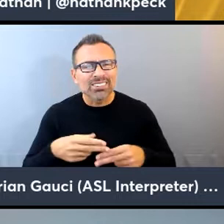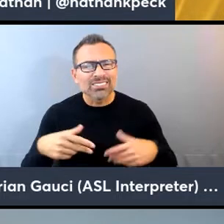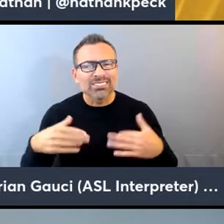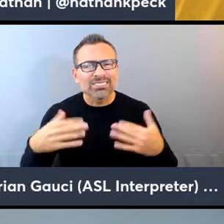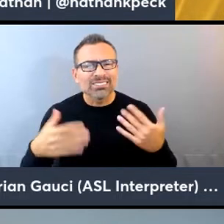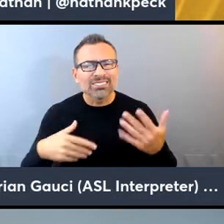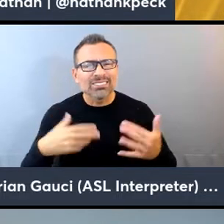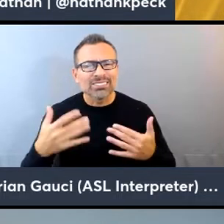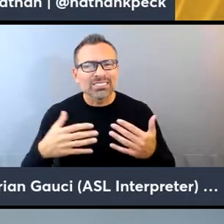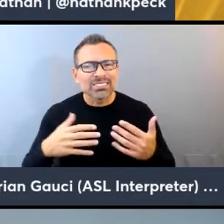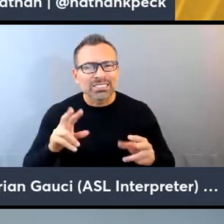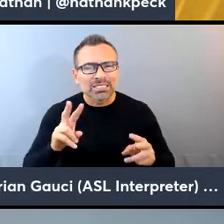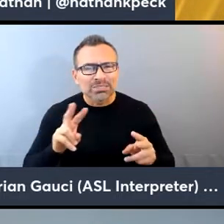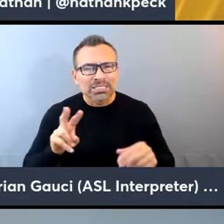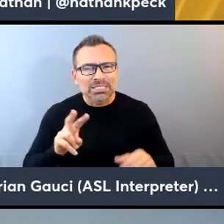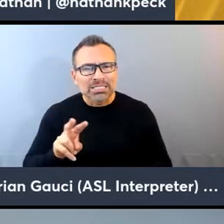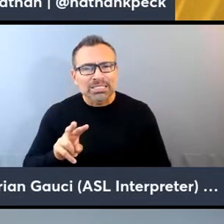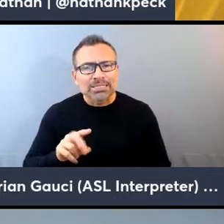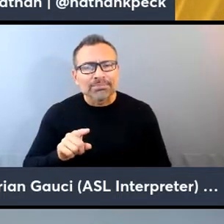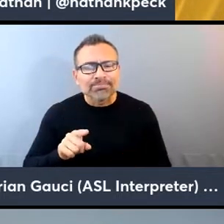let's see,